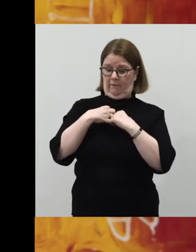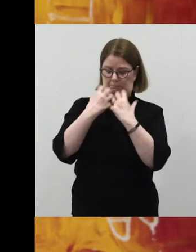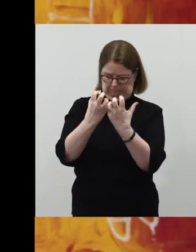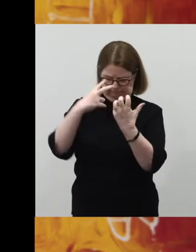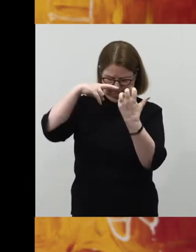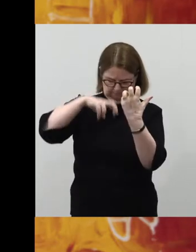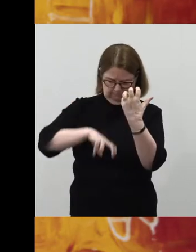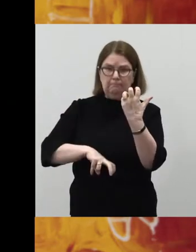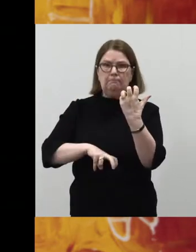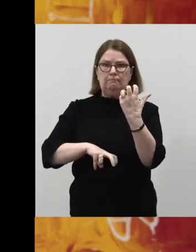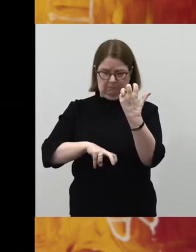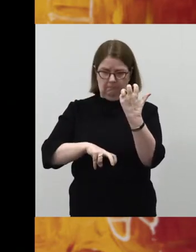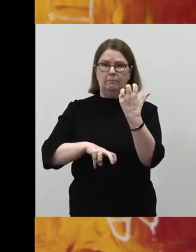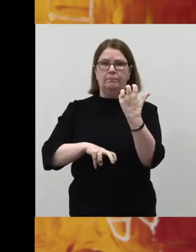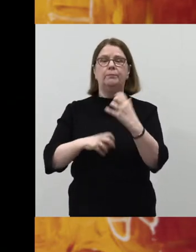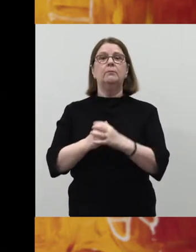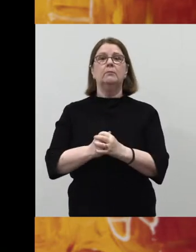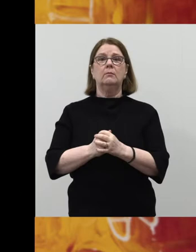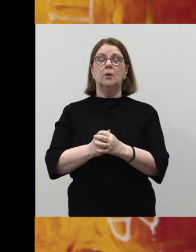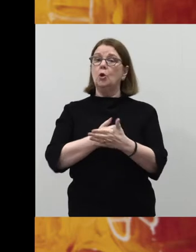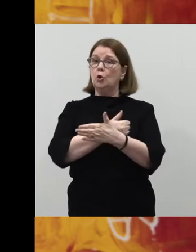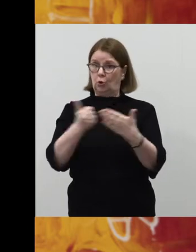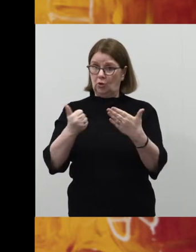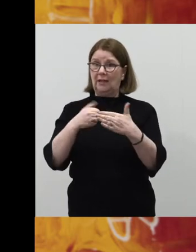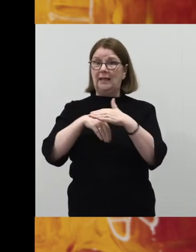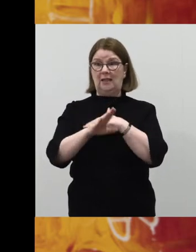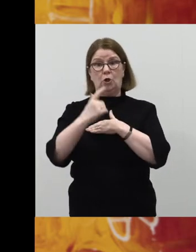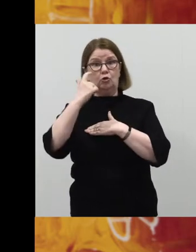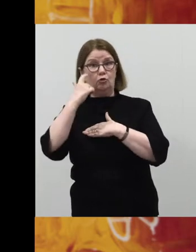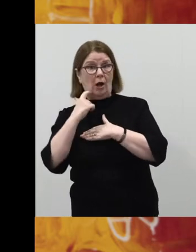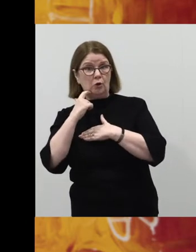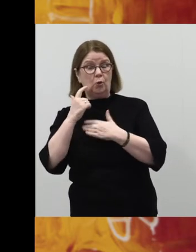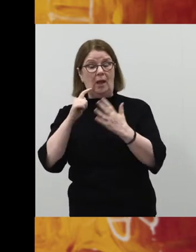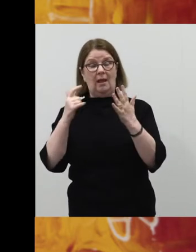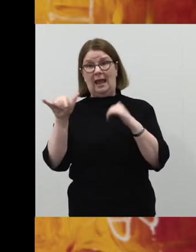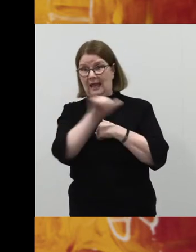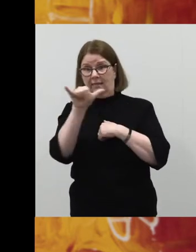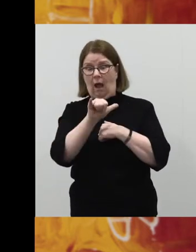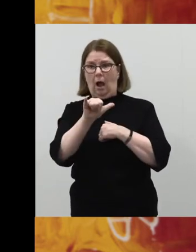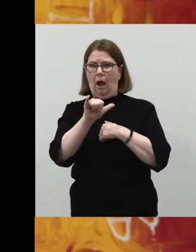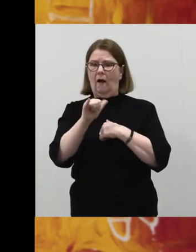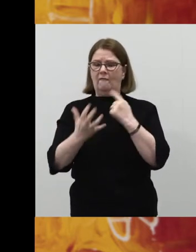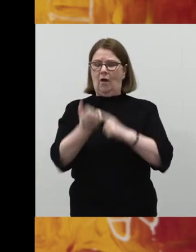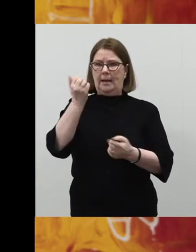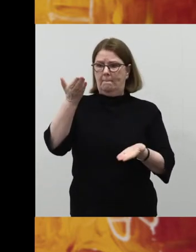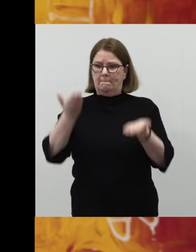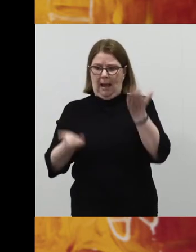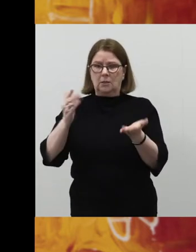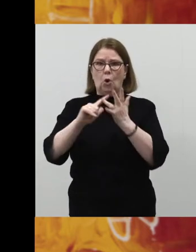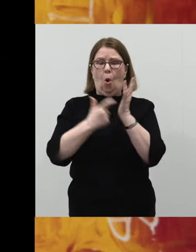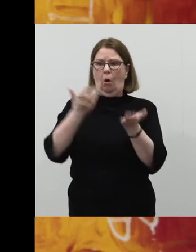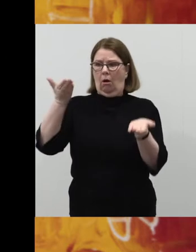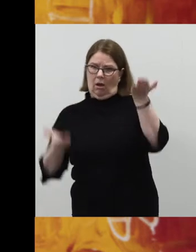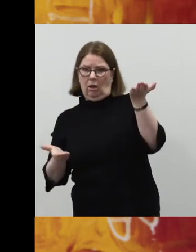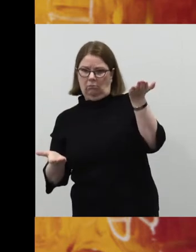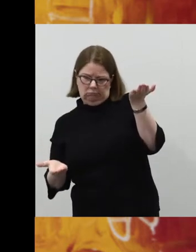and made sense of their world through their creative practice. This may be through an examination of the external